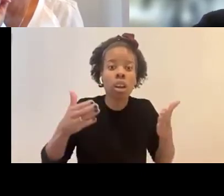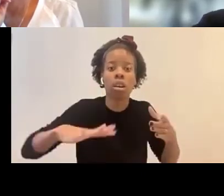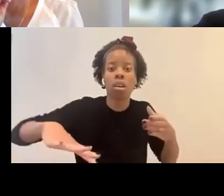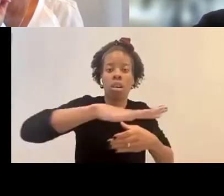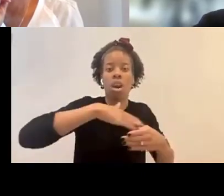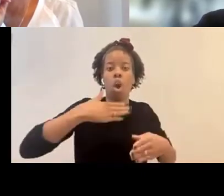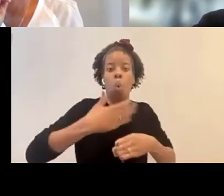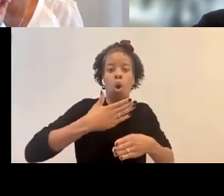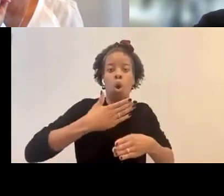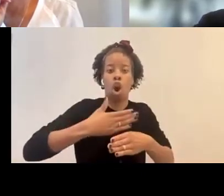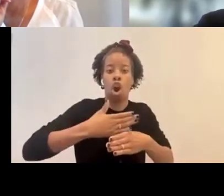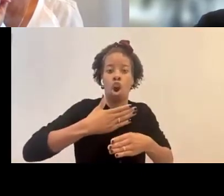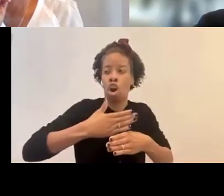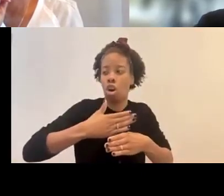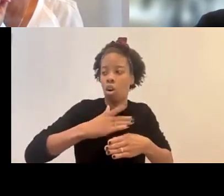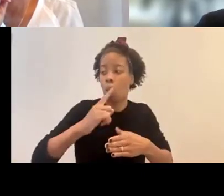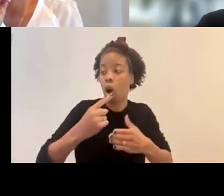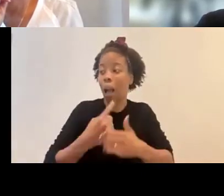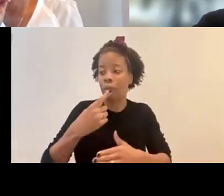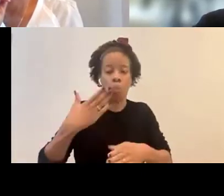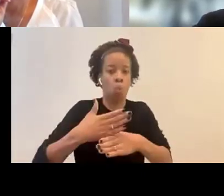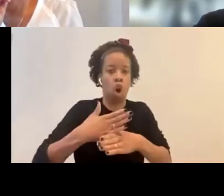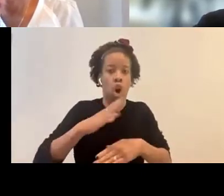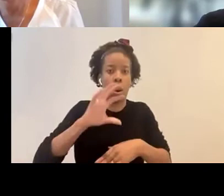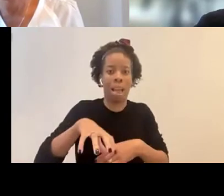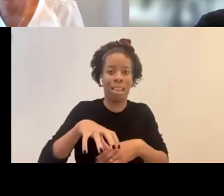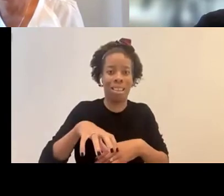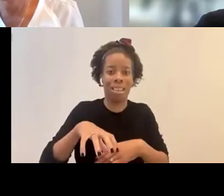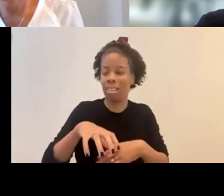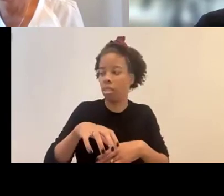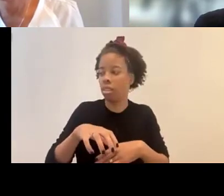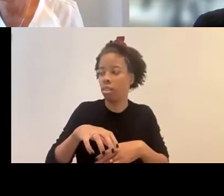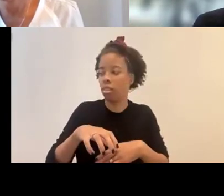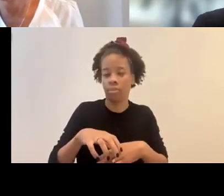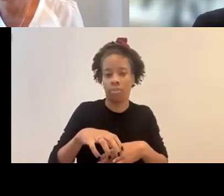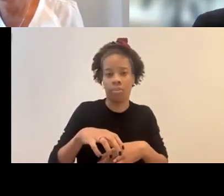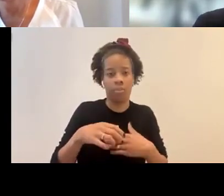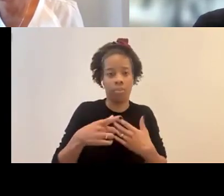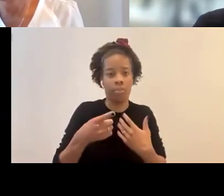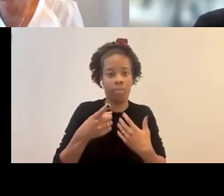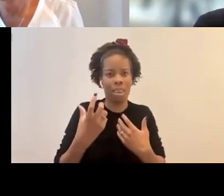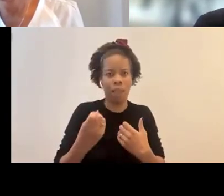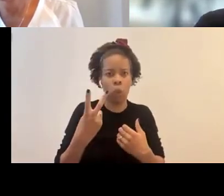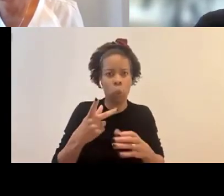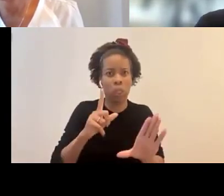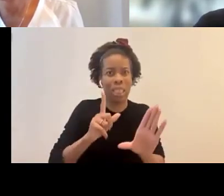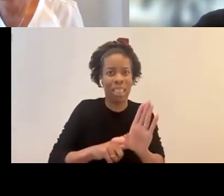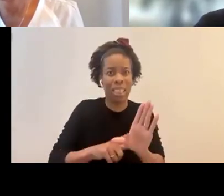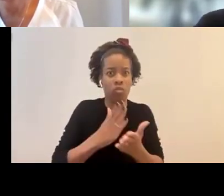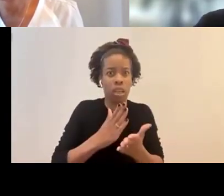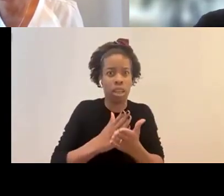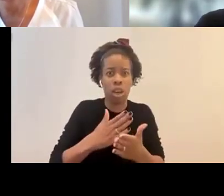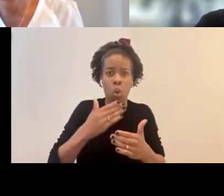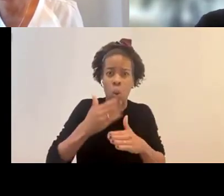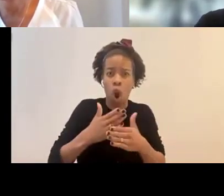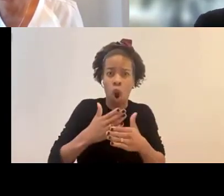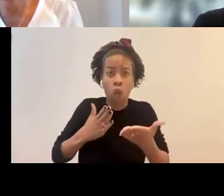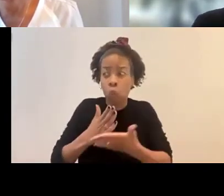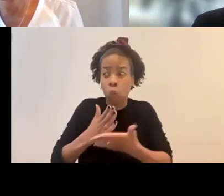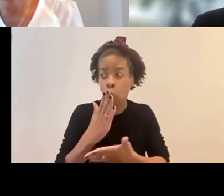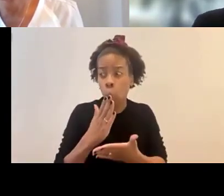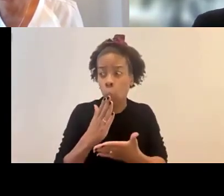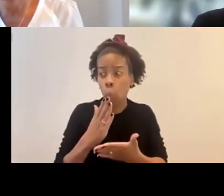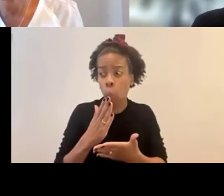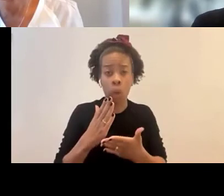addressing racism in the workplace. And we have about 2 years of working on through a